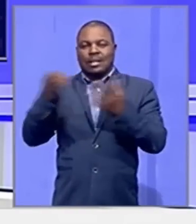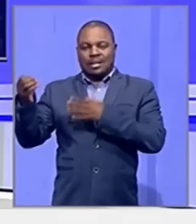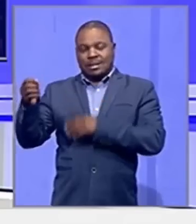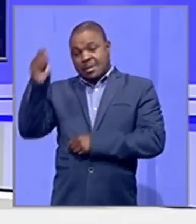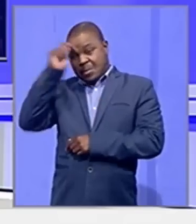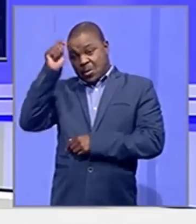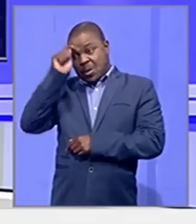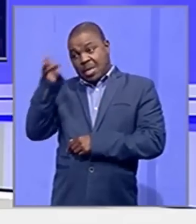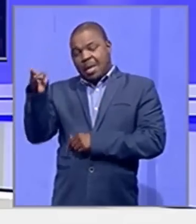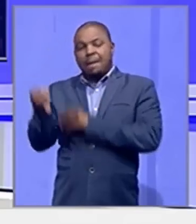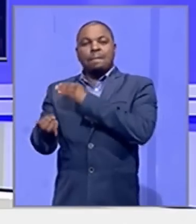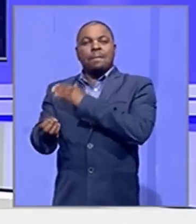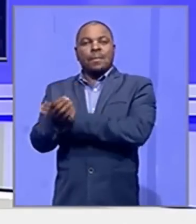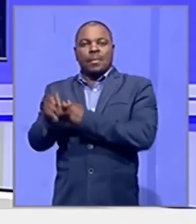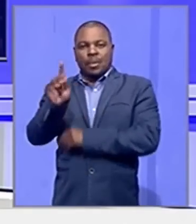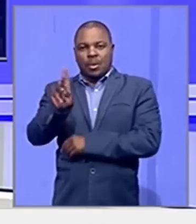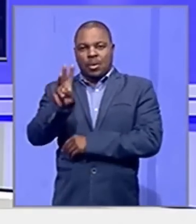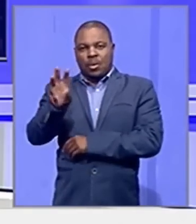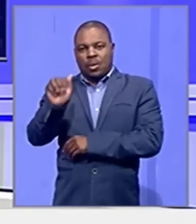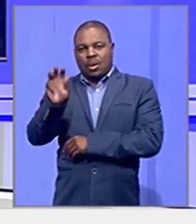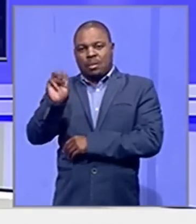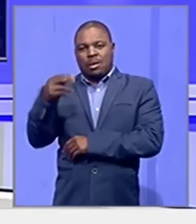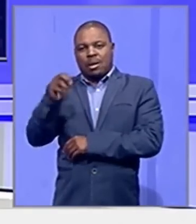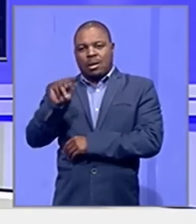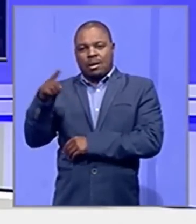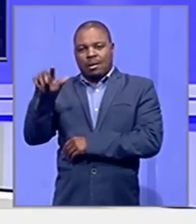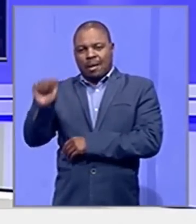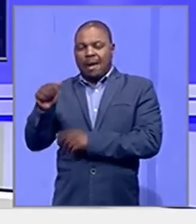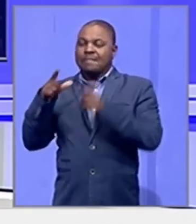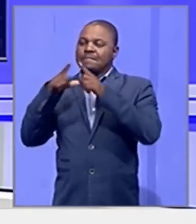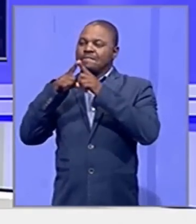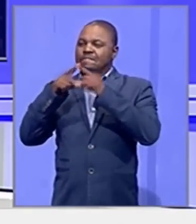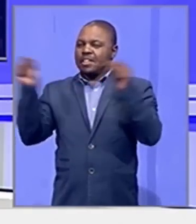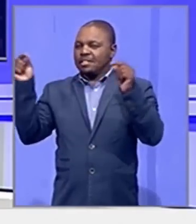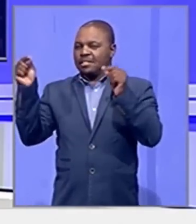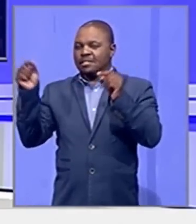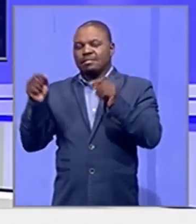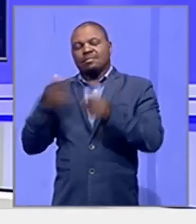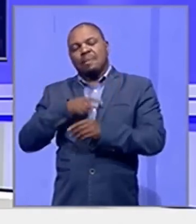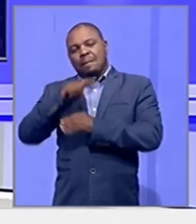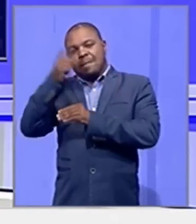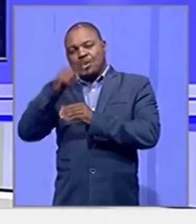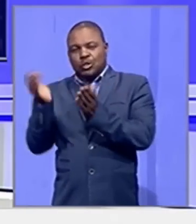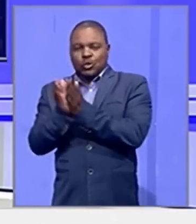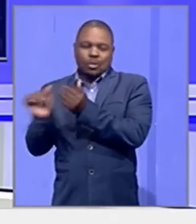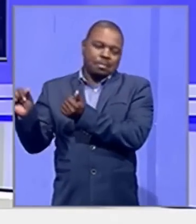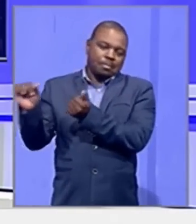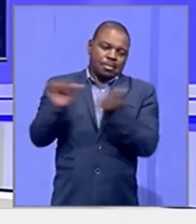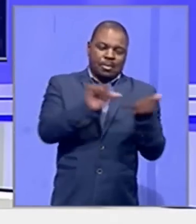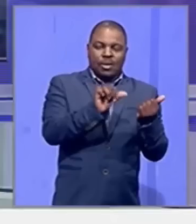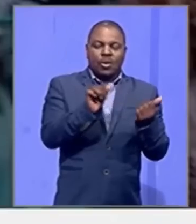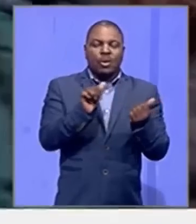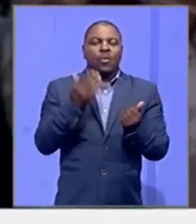Mpumalanga ba alogile le go kopana gape le ba malapa a bona go tšwa komeng mafelelong a beke.